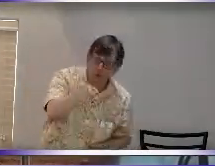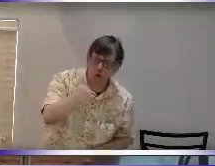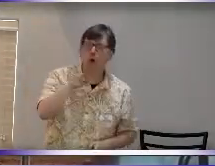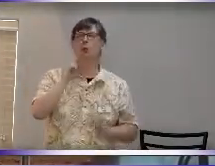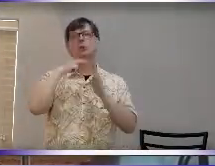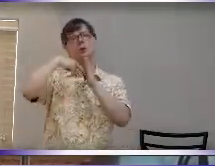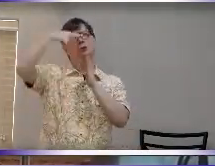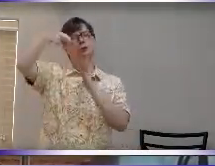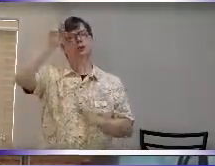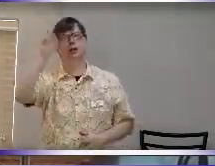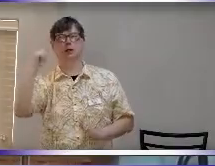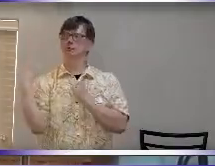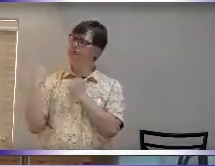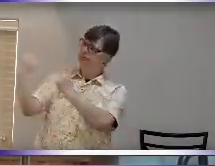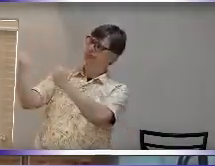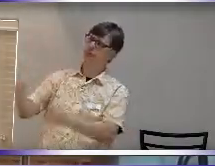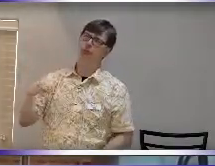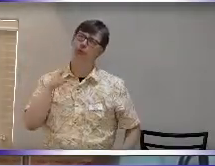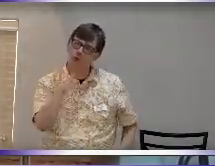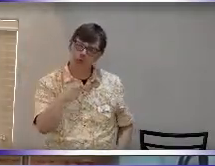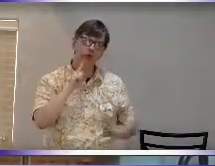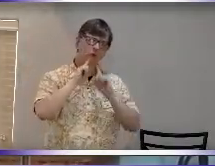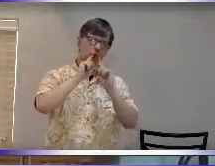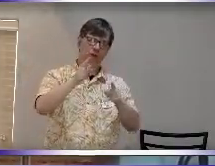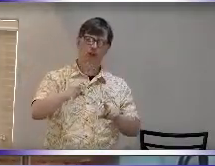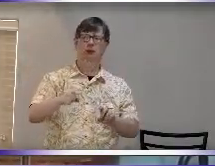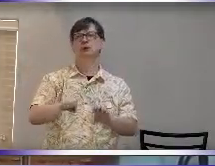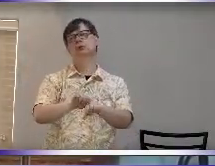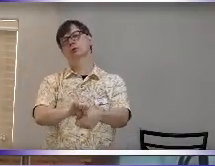are powerful, and as you speak, so shall